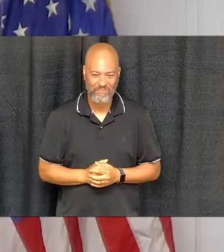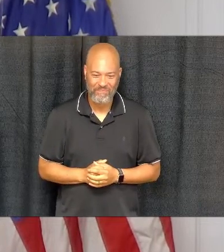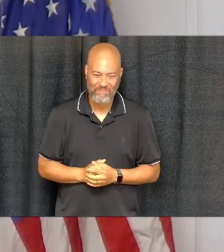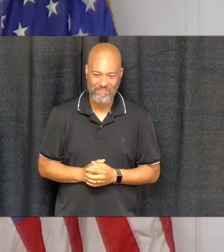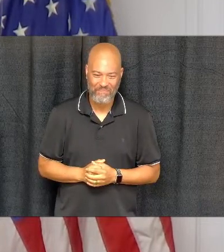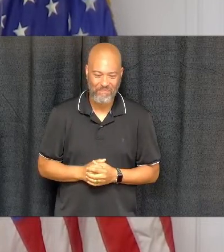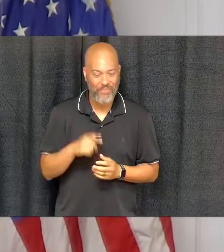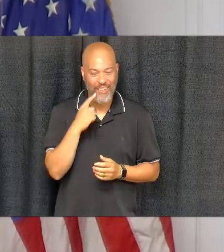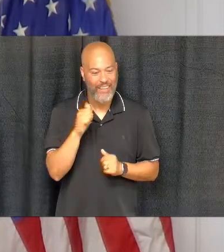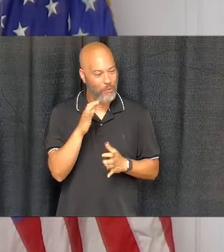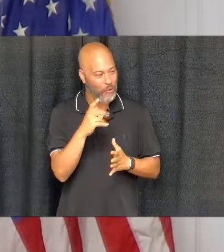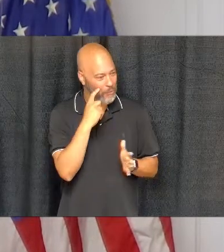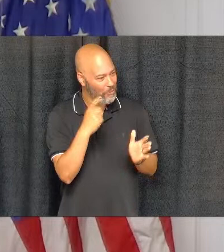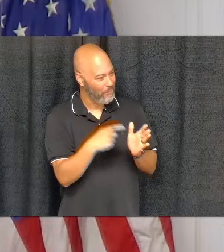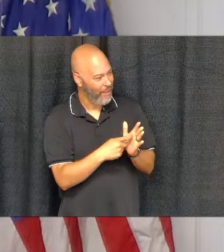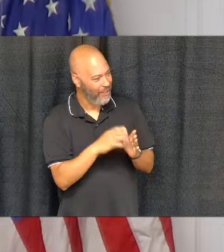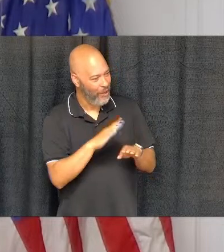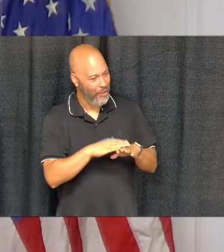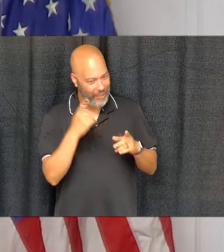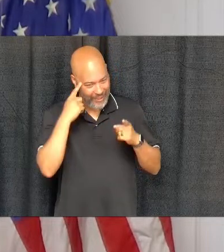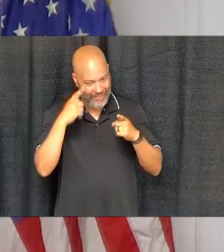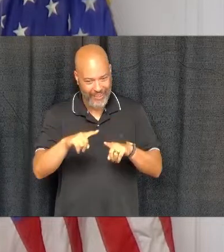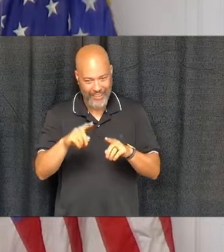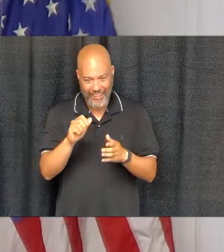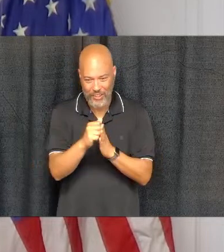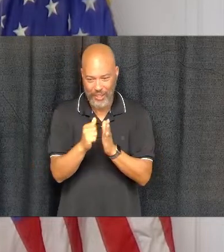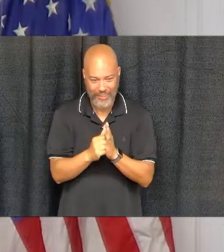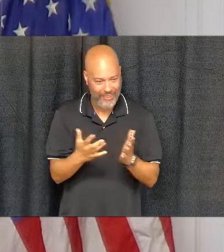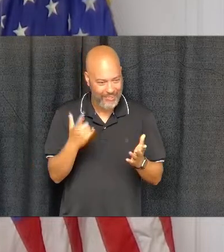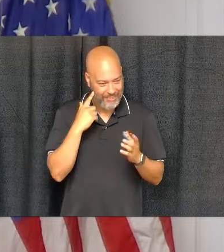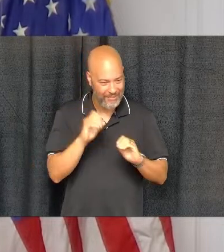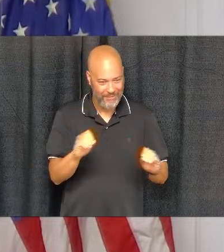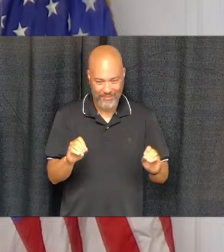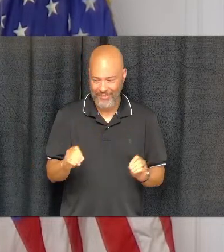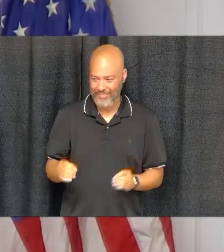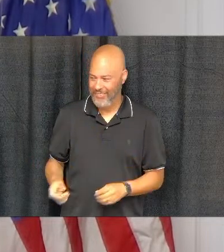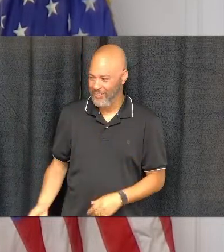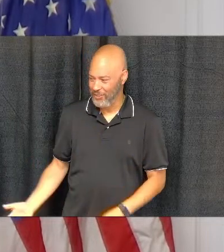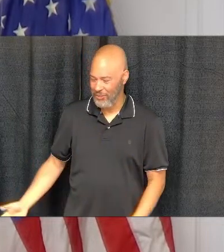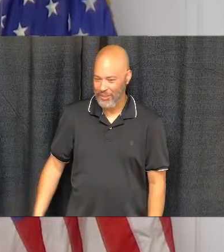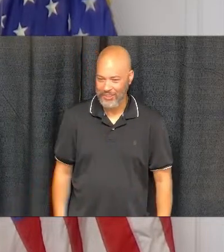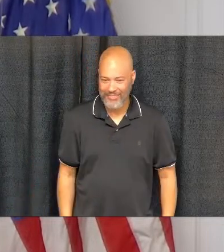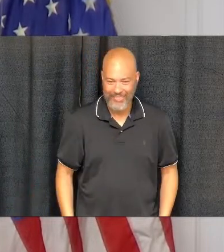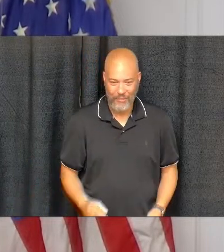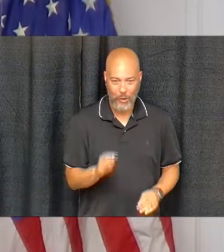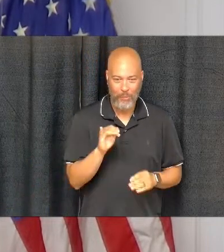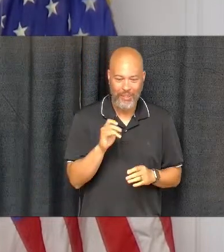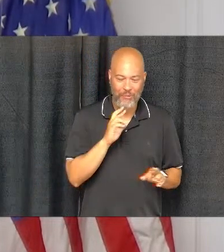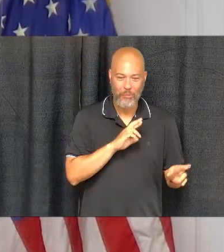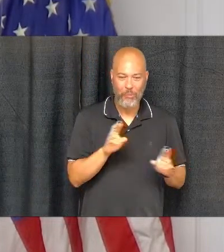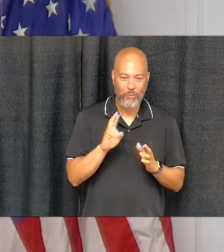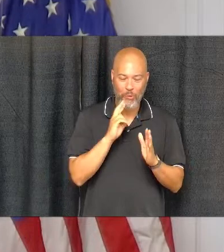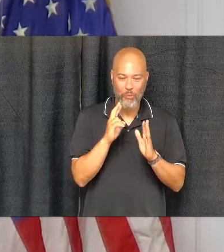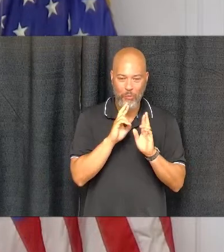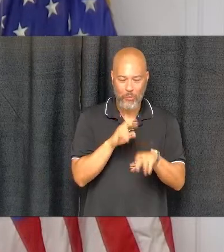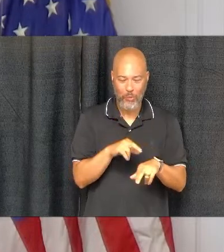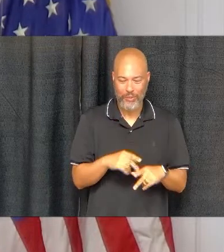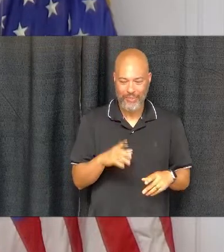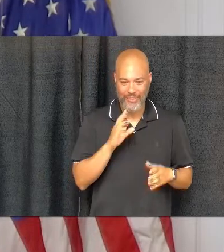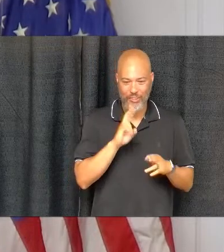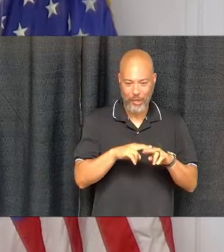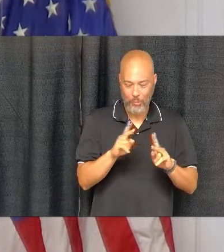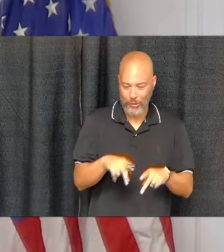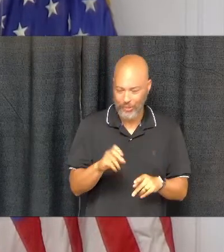All right, anybody wish to be recognized on the consent agenda? Seeing none, we're ready to move into committee reports. Finance Committee Chairperson Streetman,